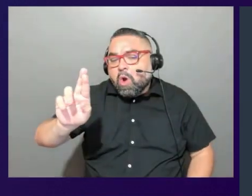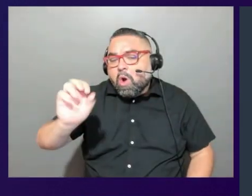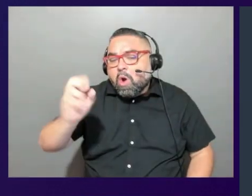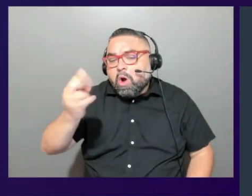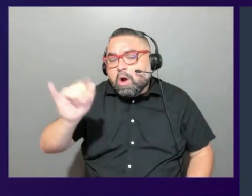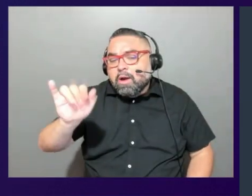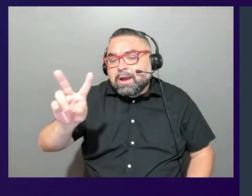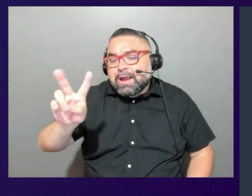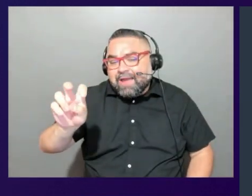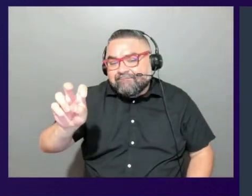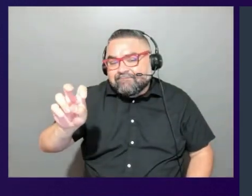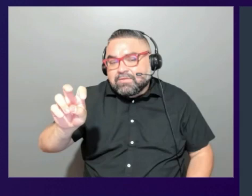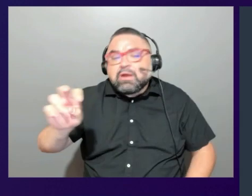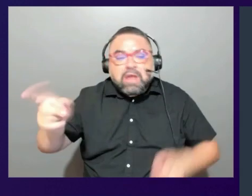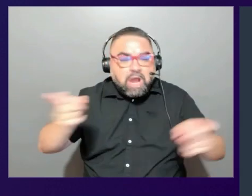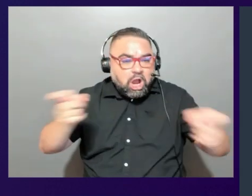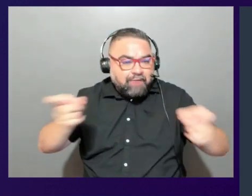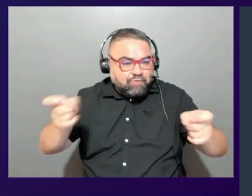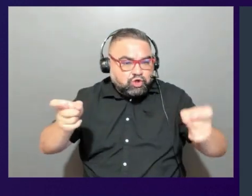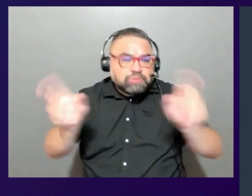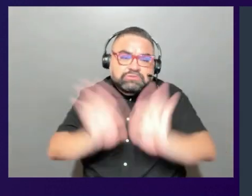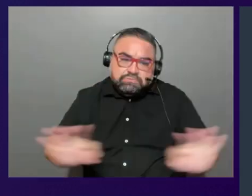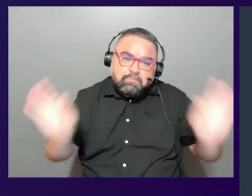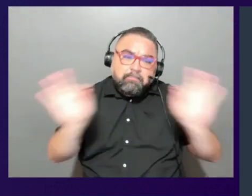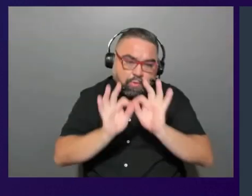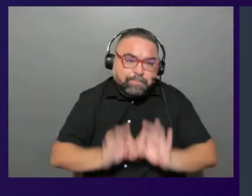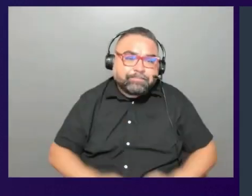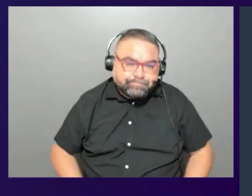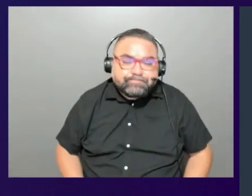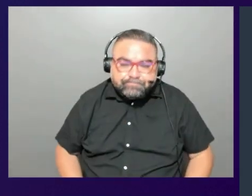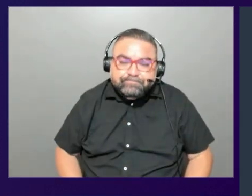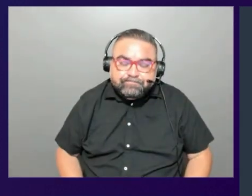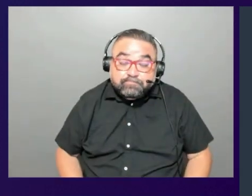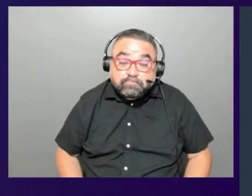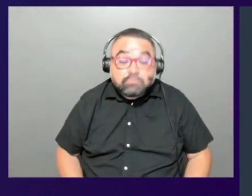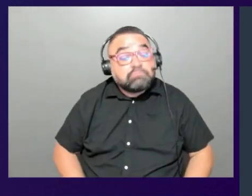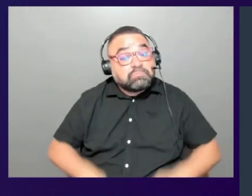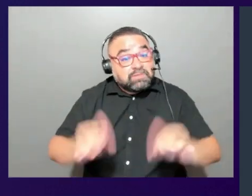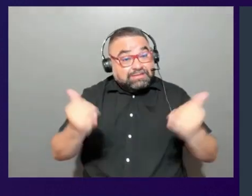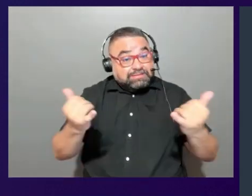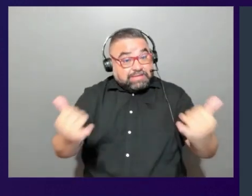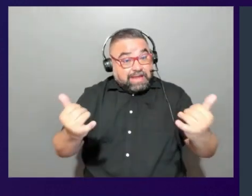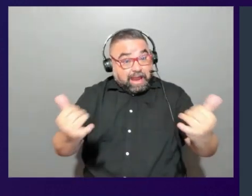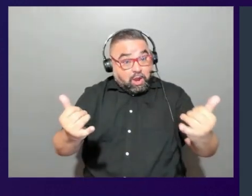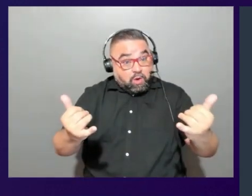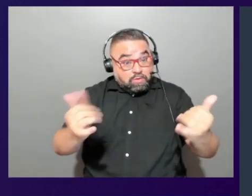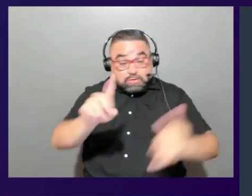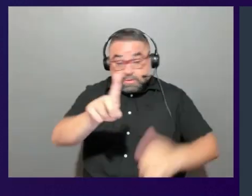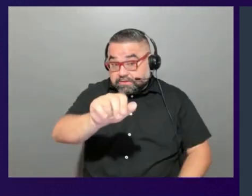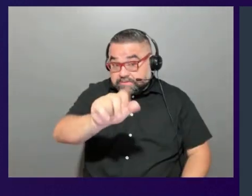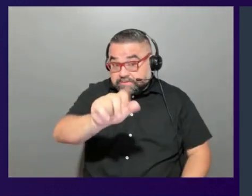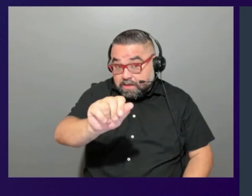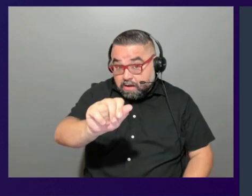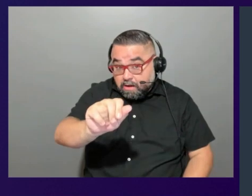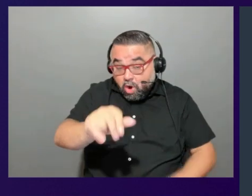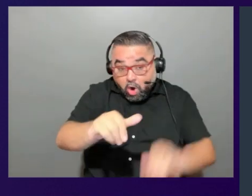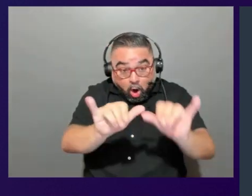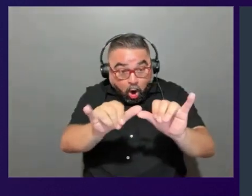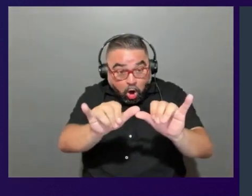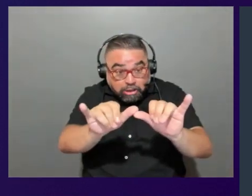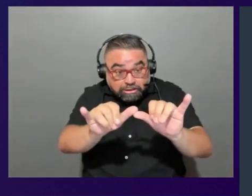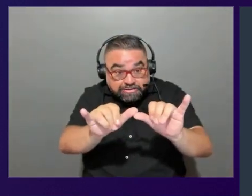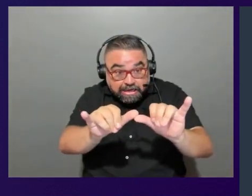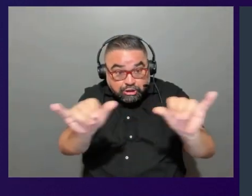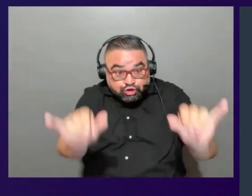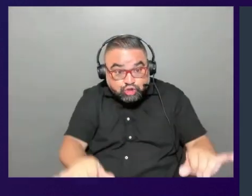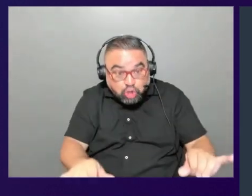So really, a modern data architecture can accelerate ML adoption. If you think about what you need to do to build